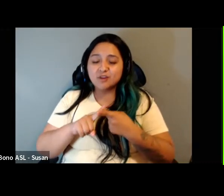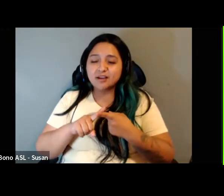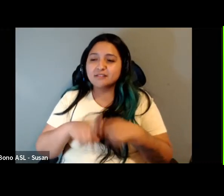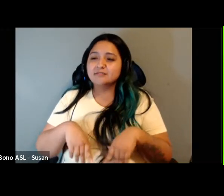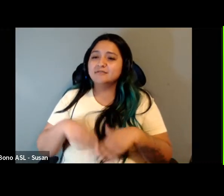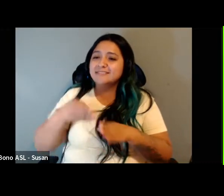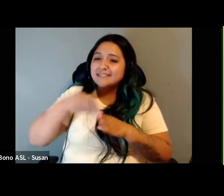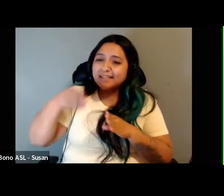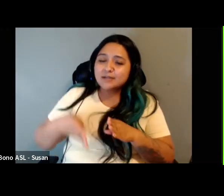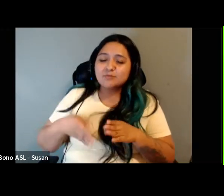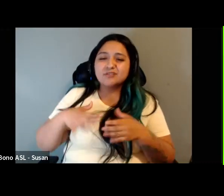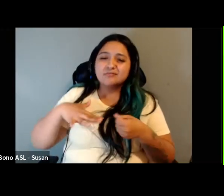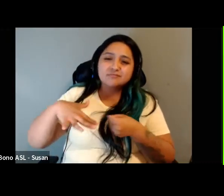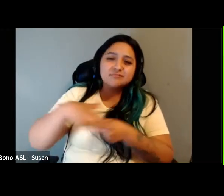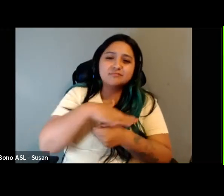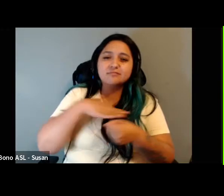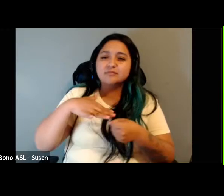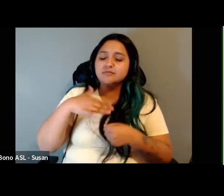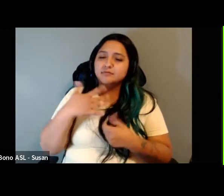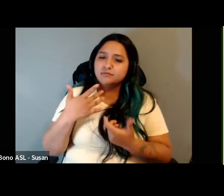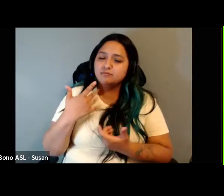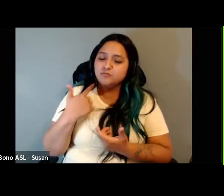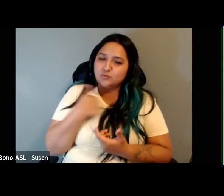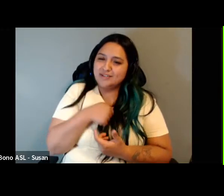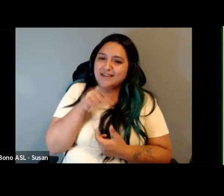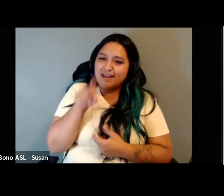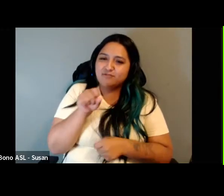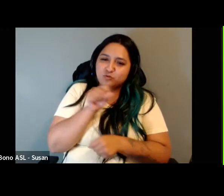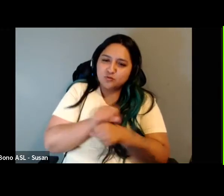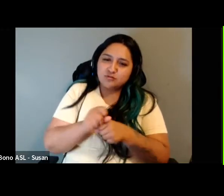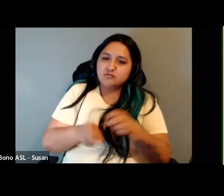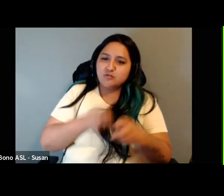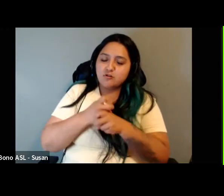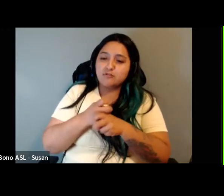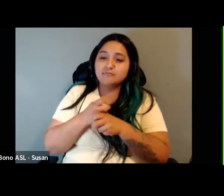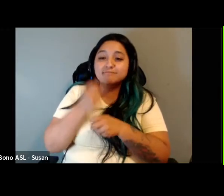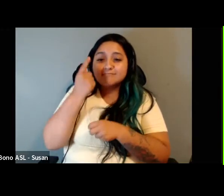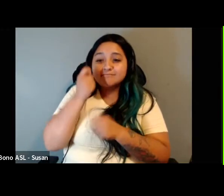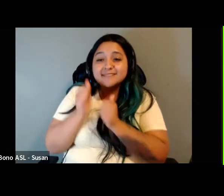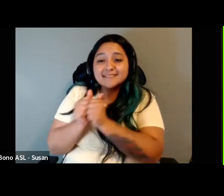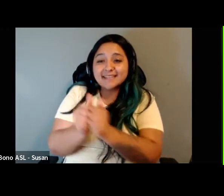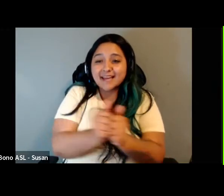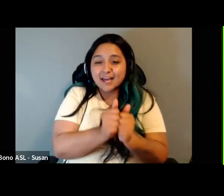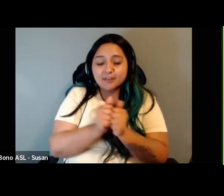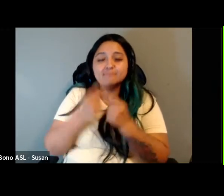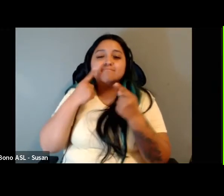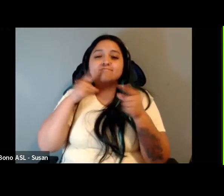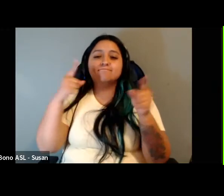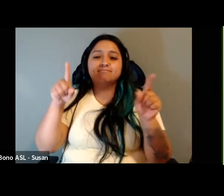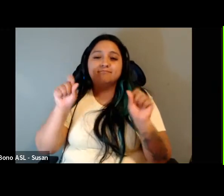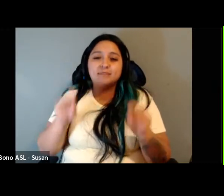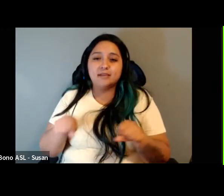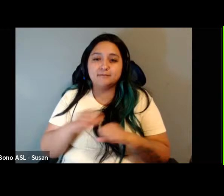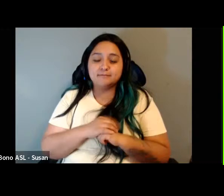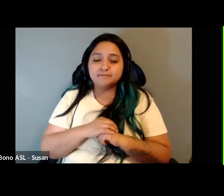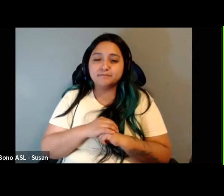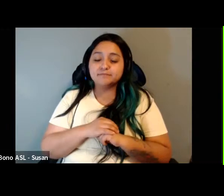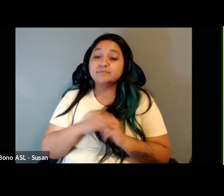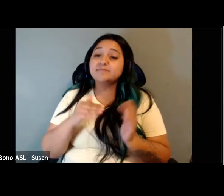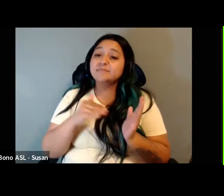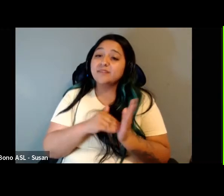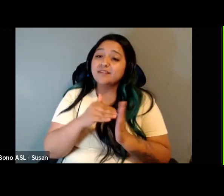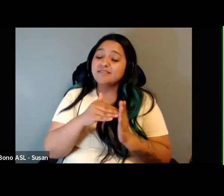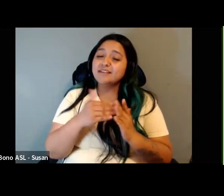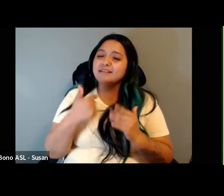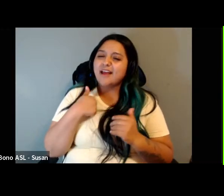really going to be reliant on us working hard together to get this done. As I often say in these kinds of meetings, you